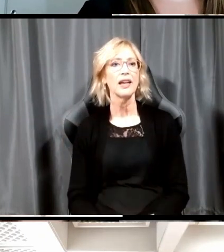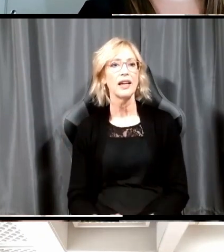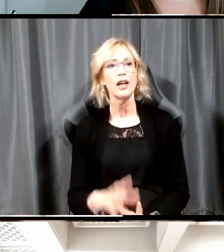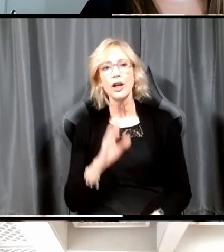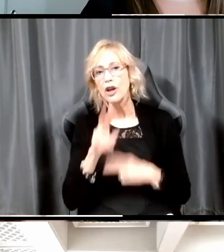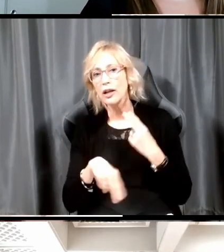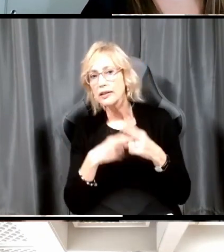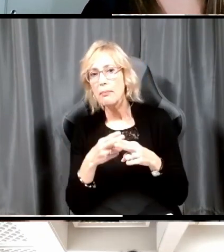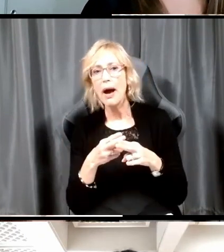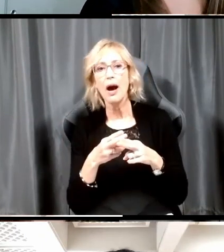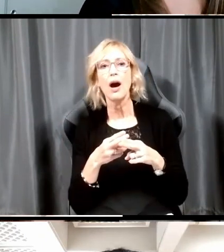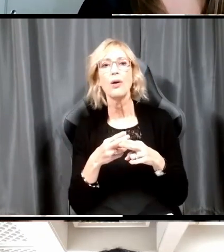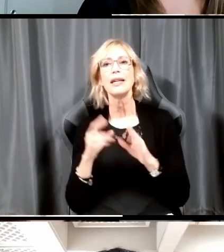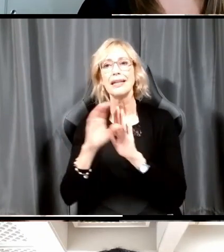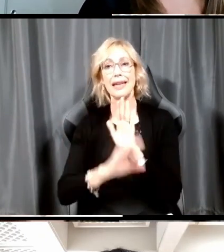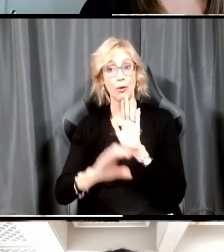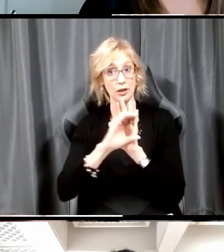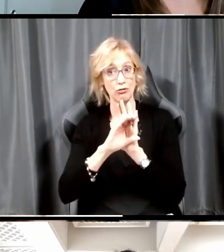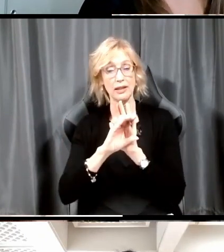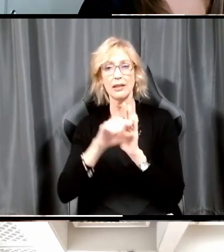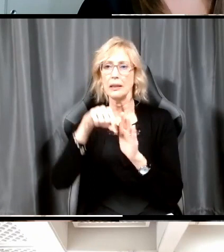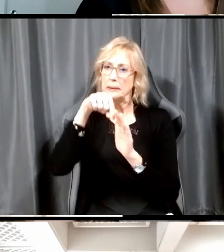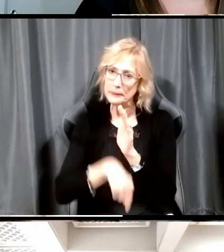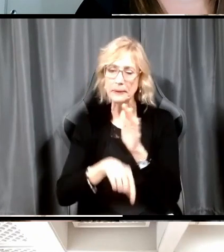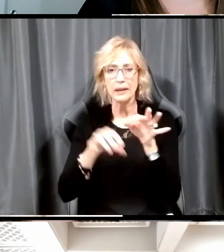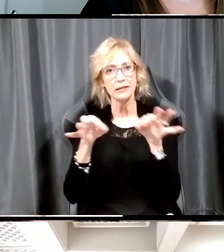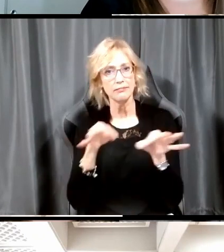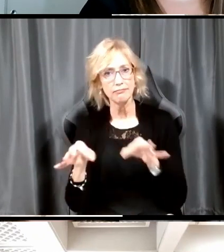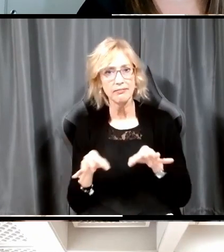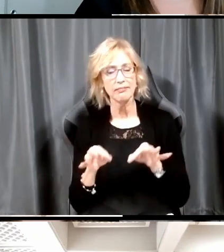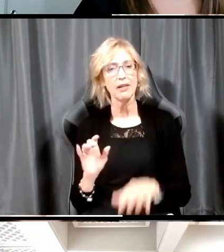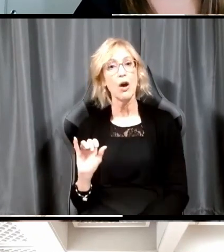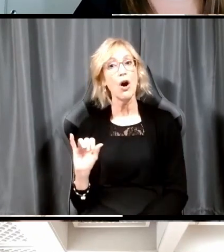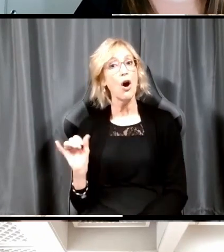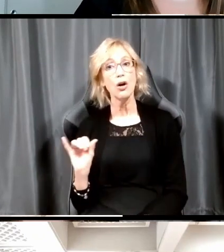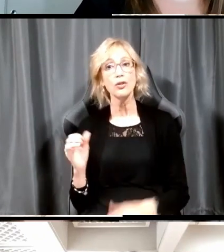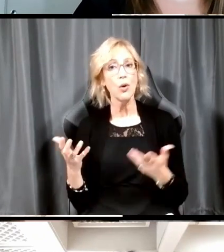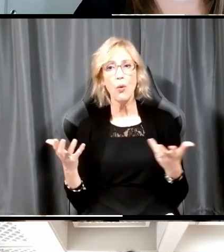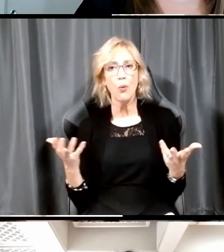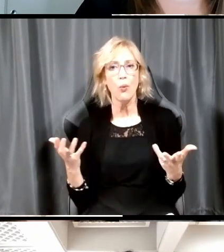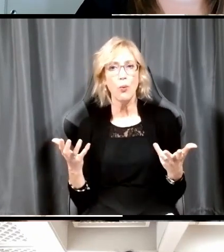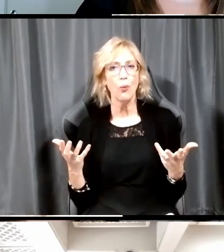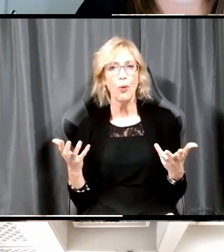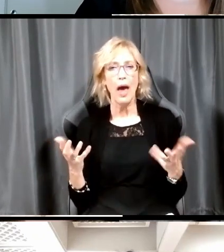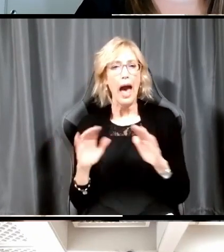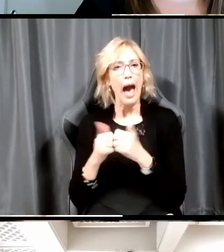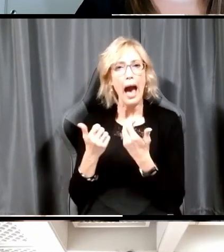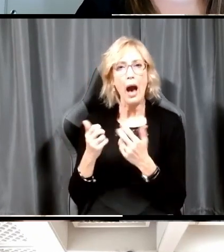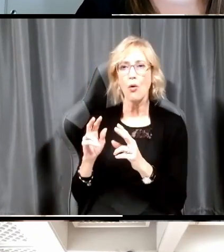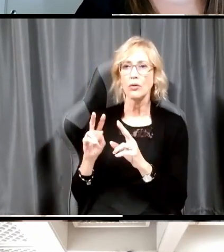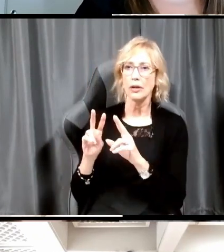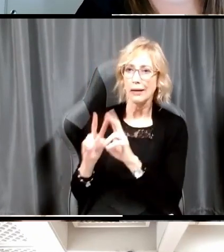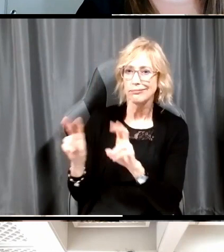about the CVI characteristics in detail, and also what it's like to do an assessment, what ideas